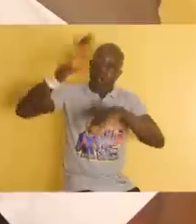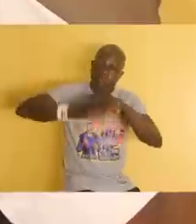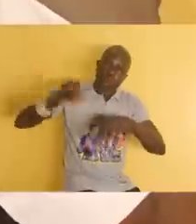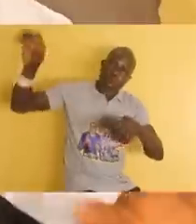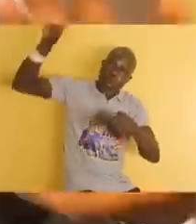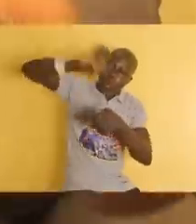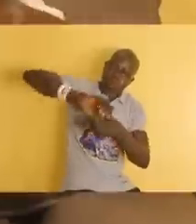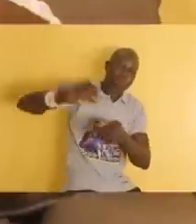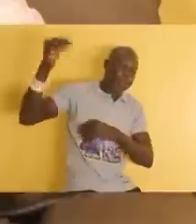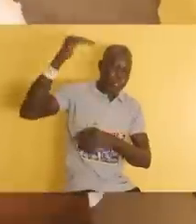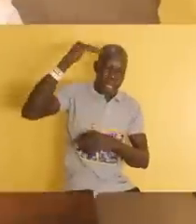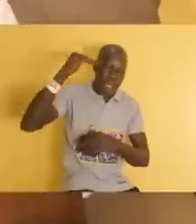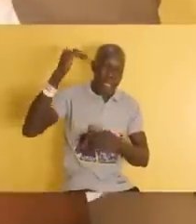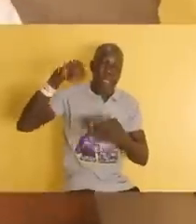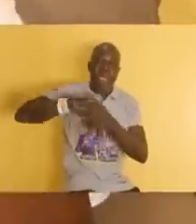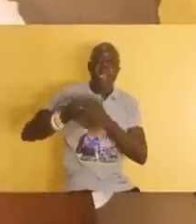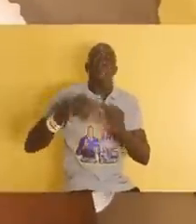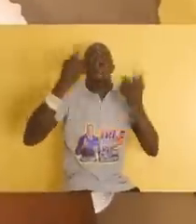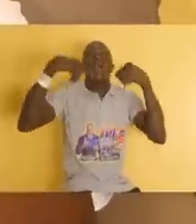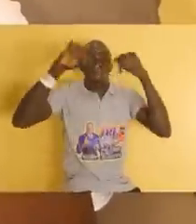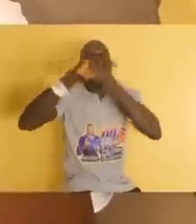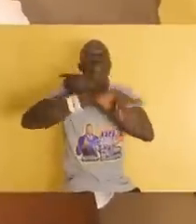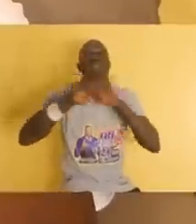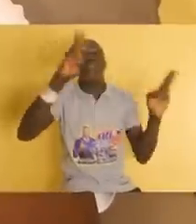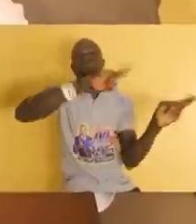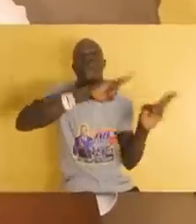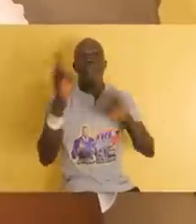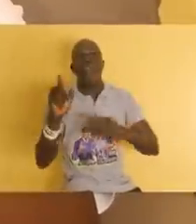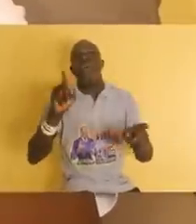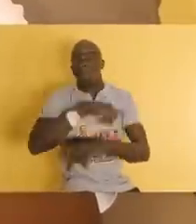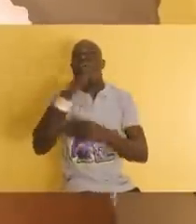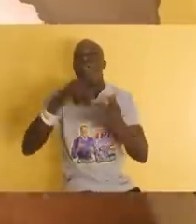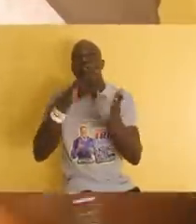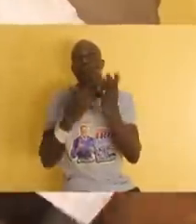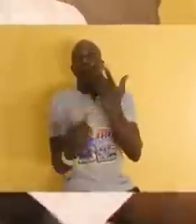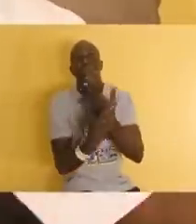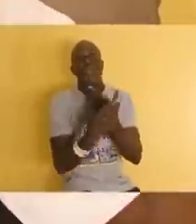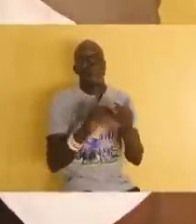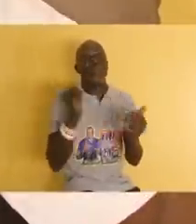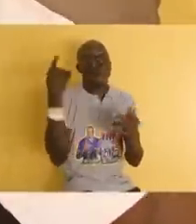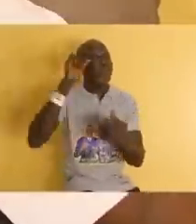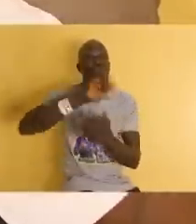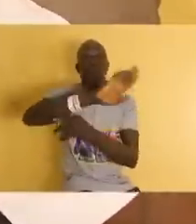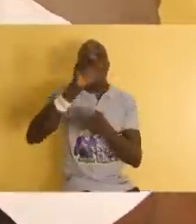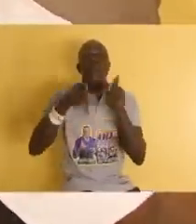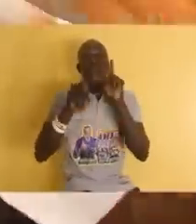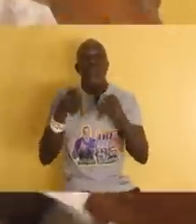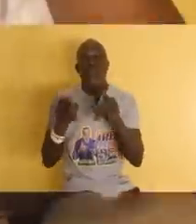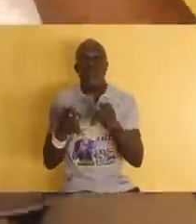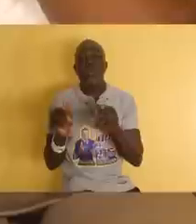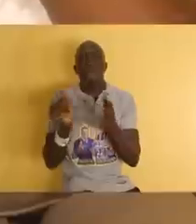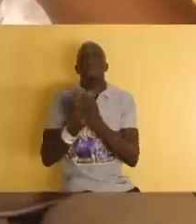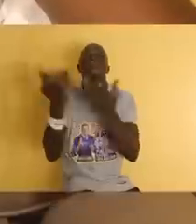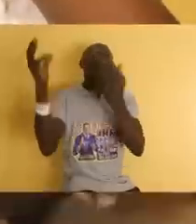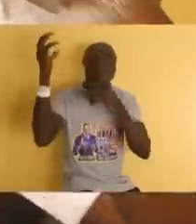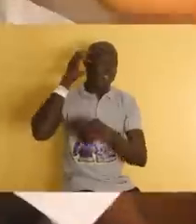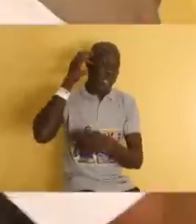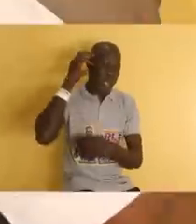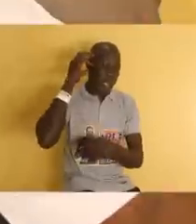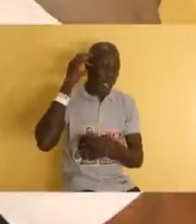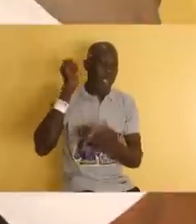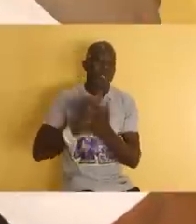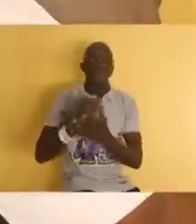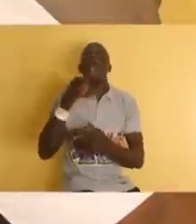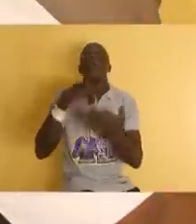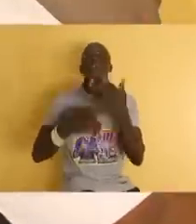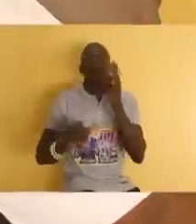shall not their head. Kende, this so. I announced it in the future. The program. When was the program? For where me? For people. What they think? And they've